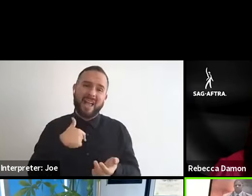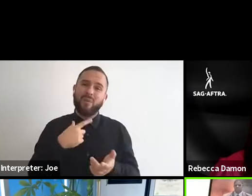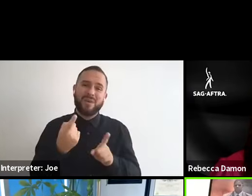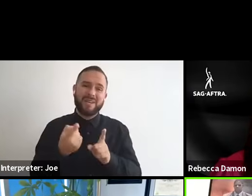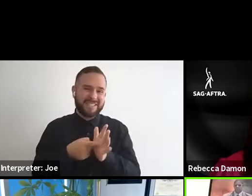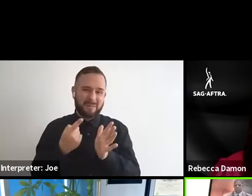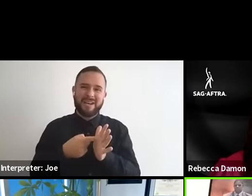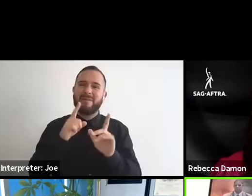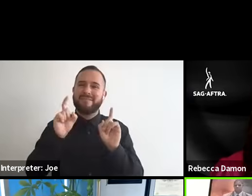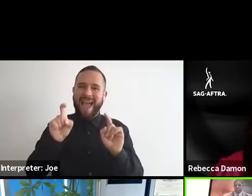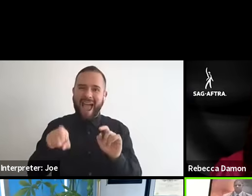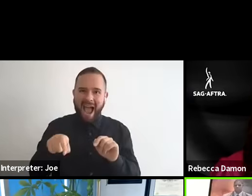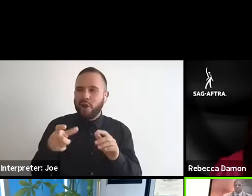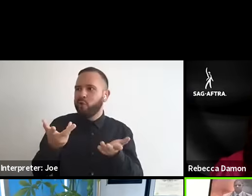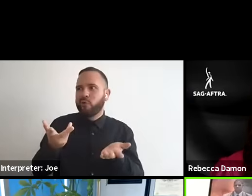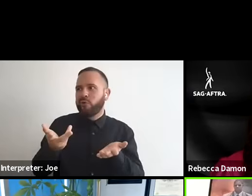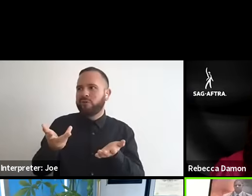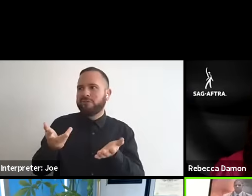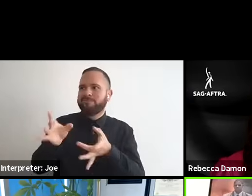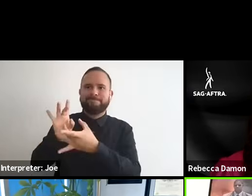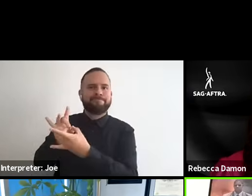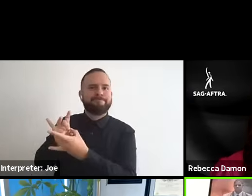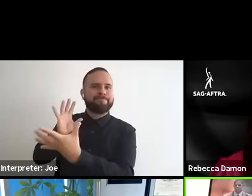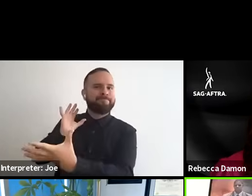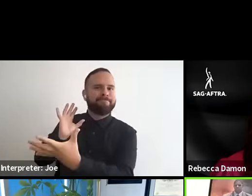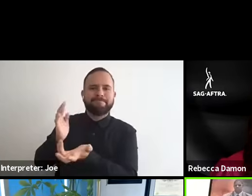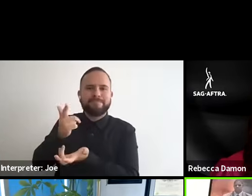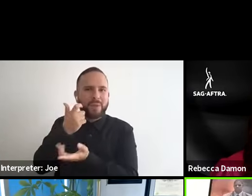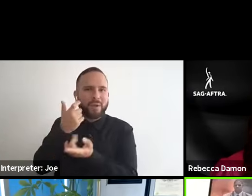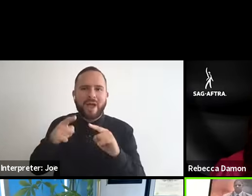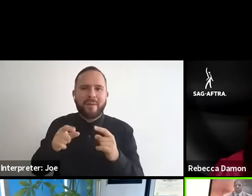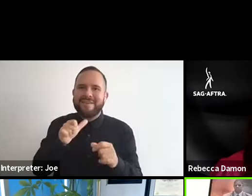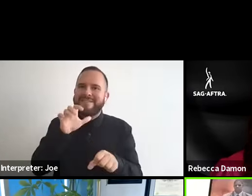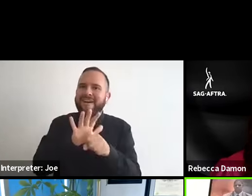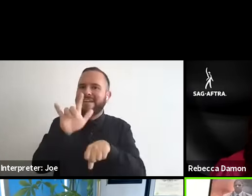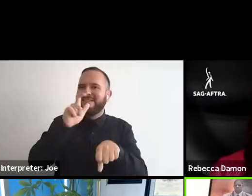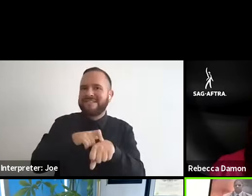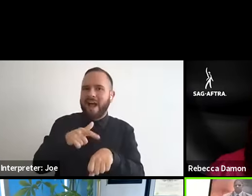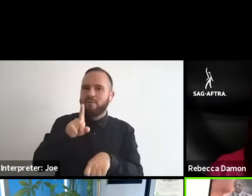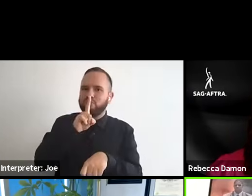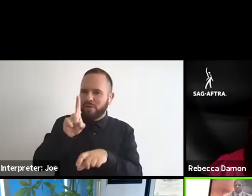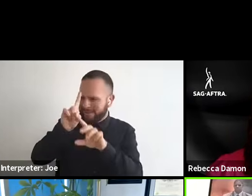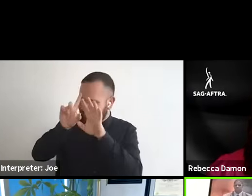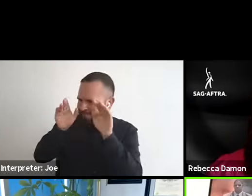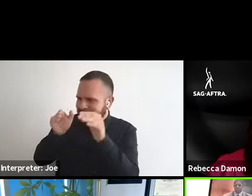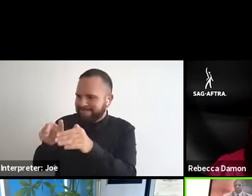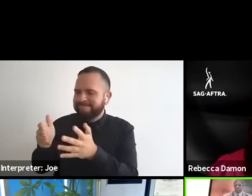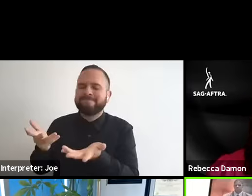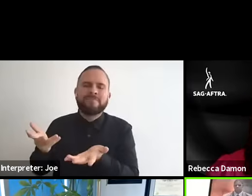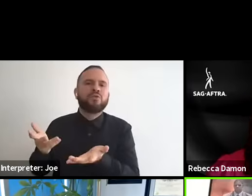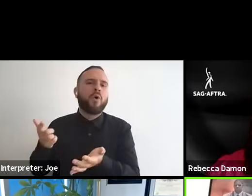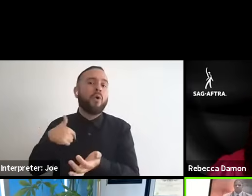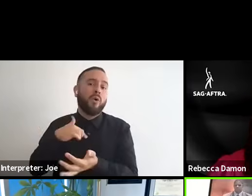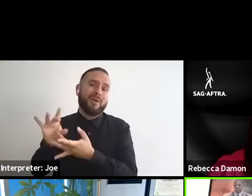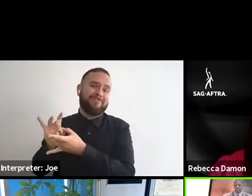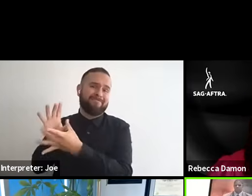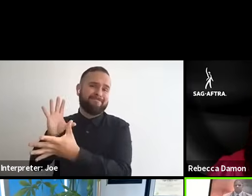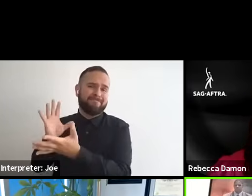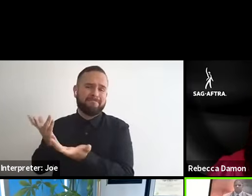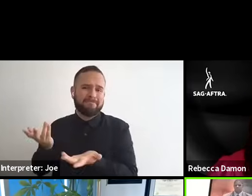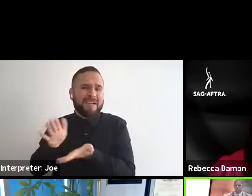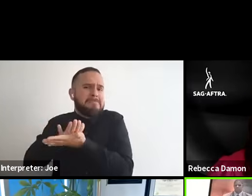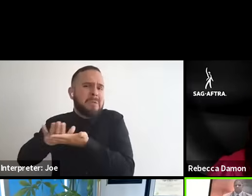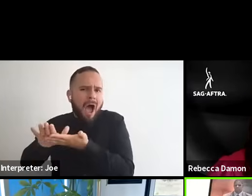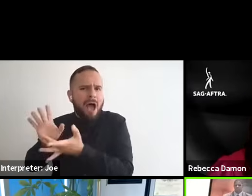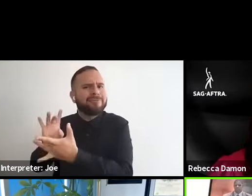because we saw that we just didn't have the time that we thought we were going to have to be able to really do the job that we really want to do. So having those honest